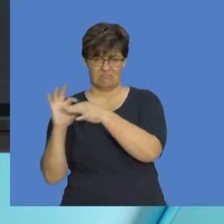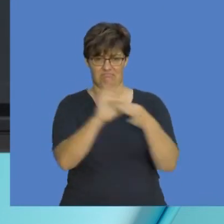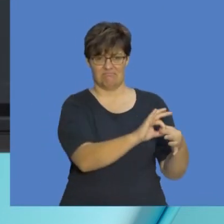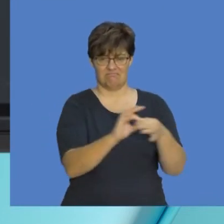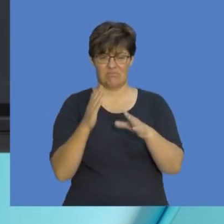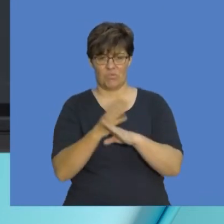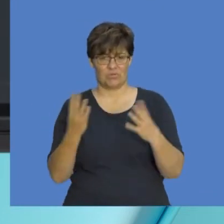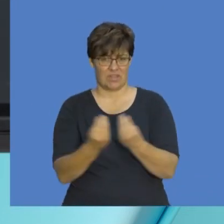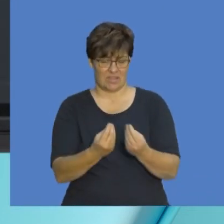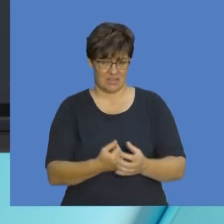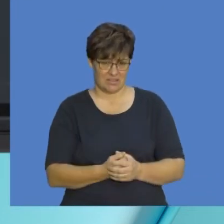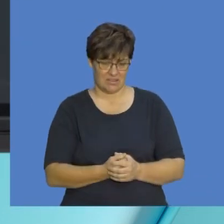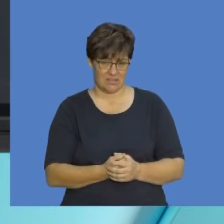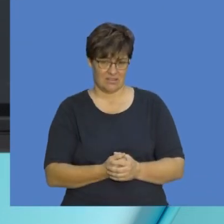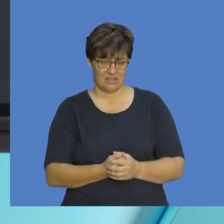and machine.